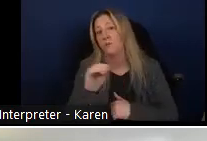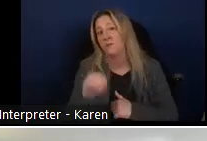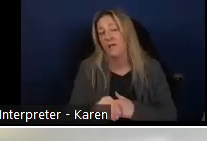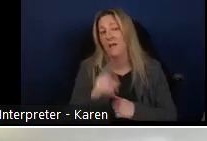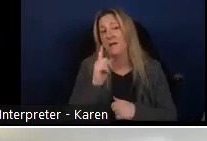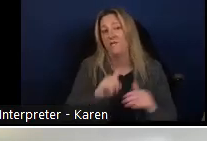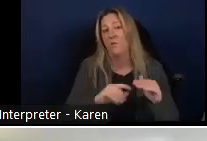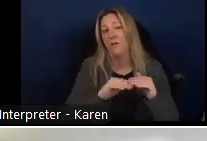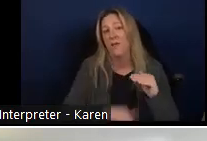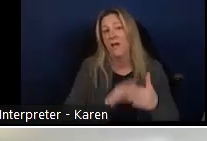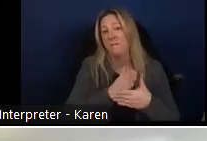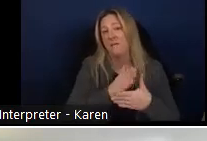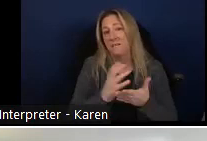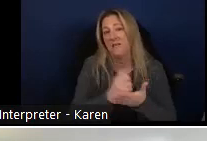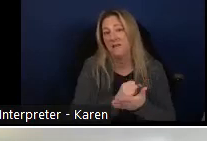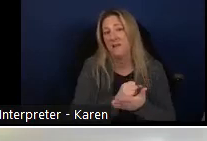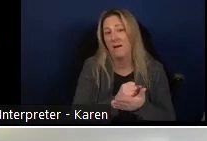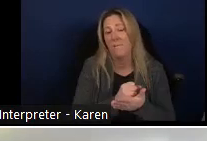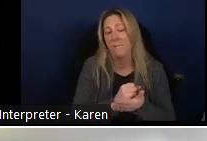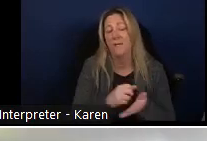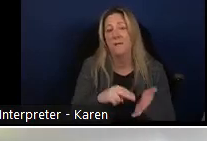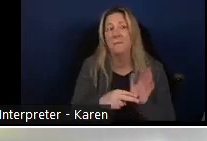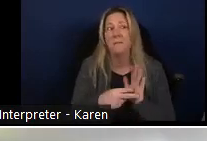income, which equals